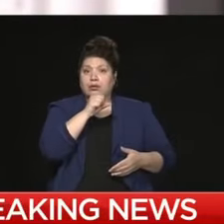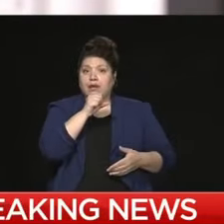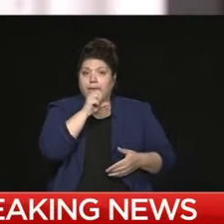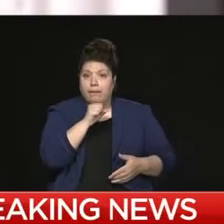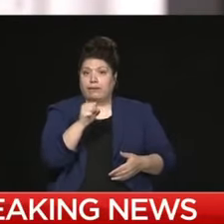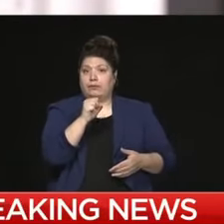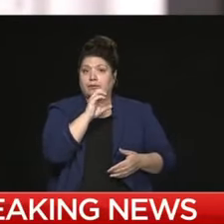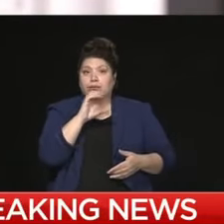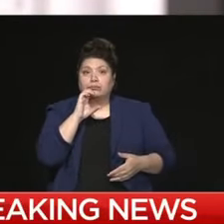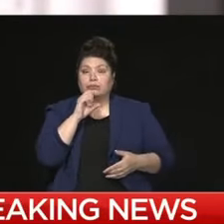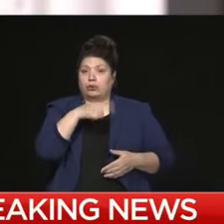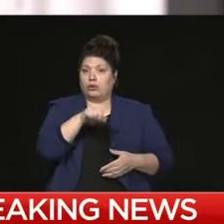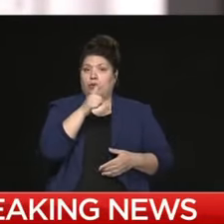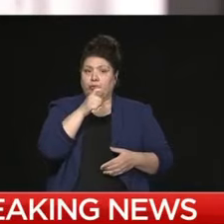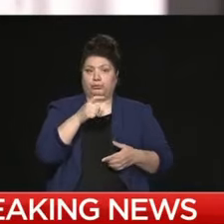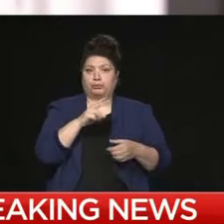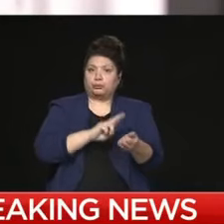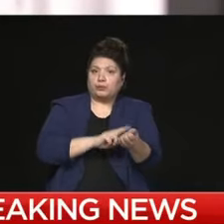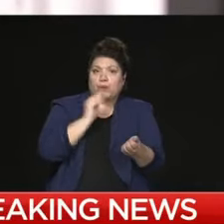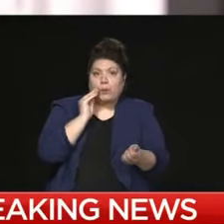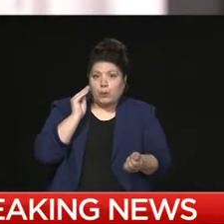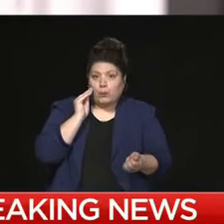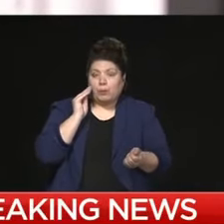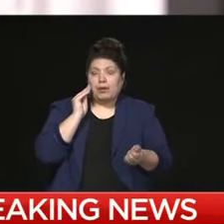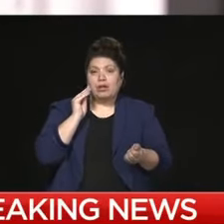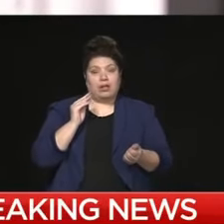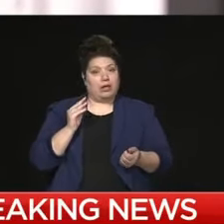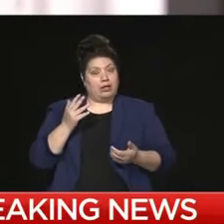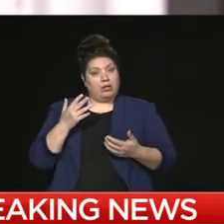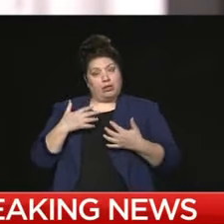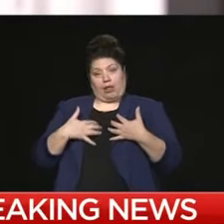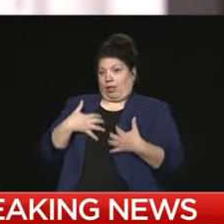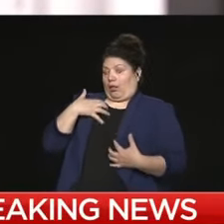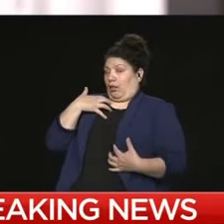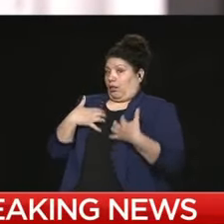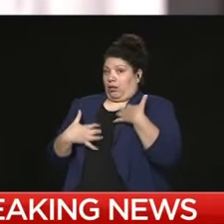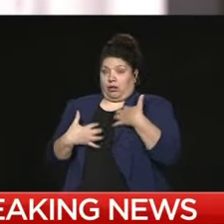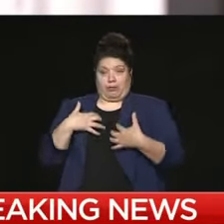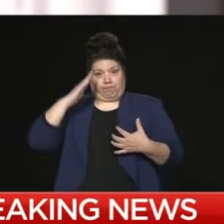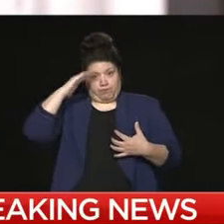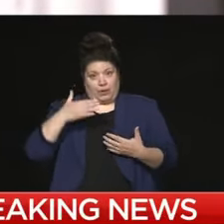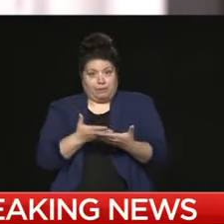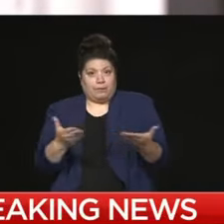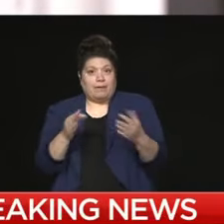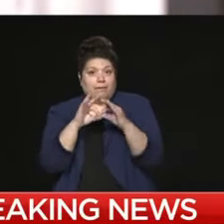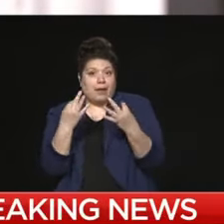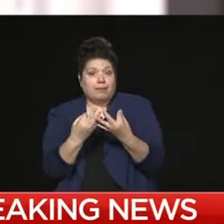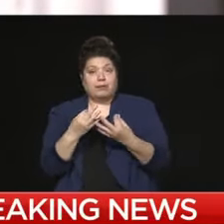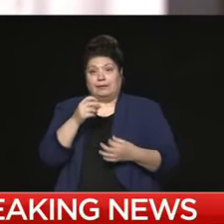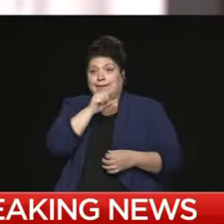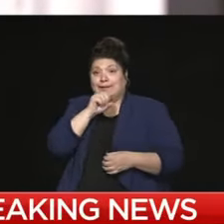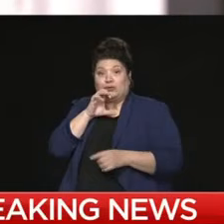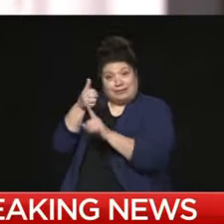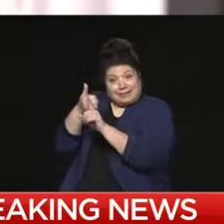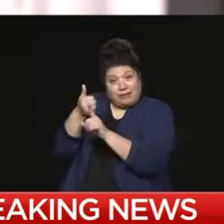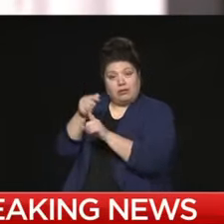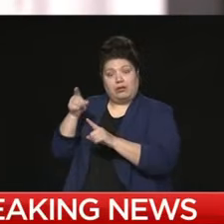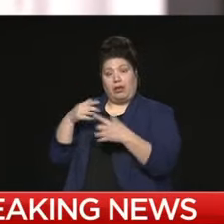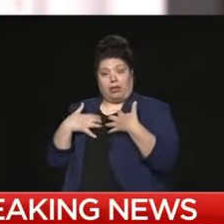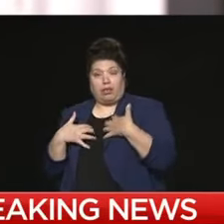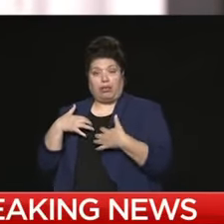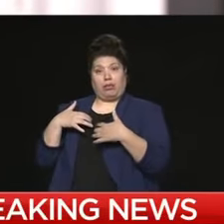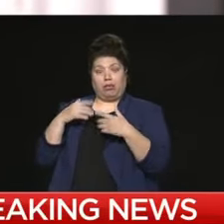care. It is impossible to imagine the anguish families and indeed our elders are going through in